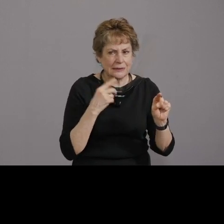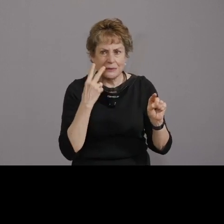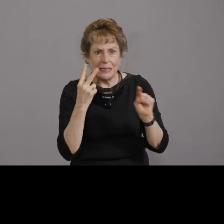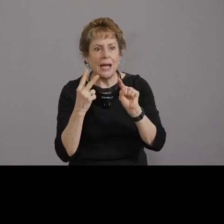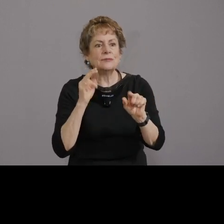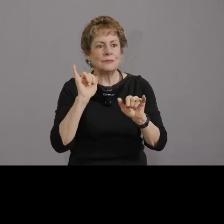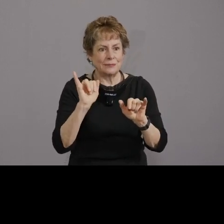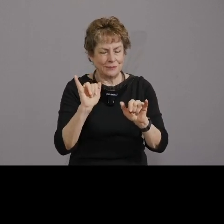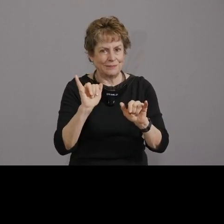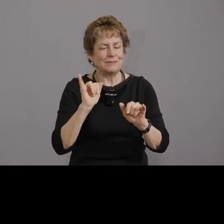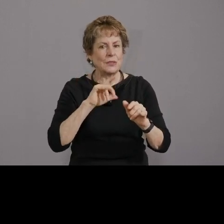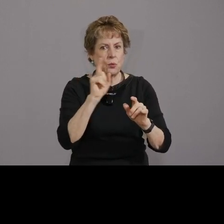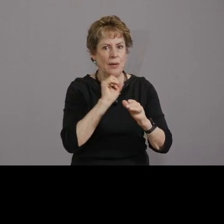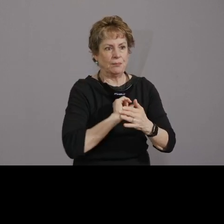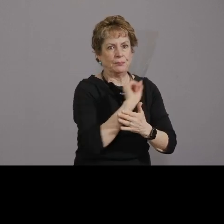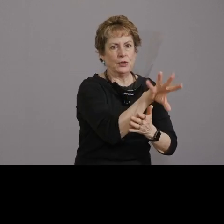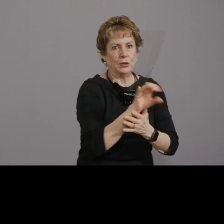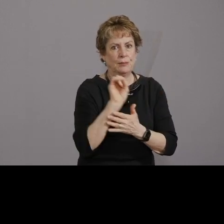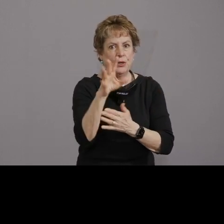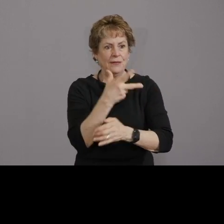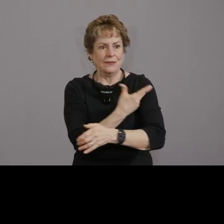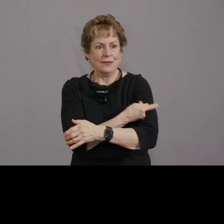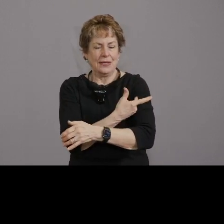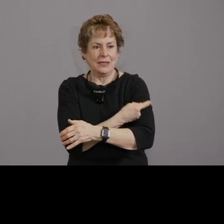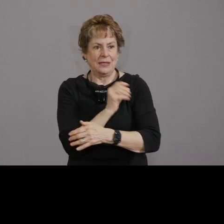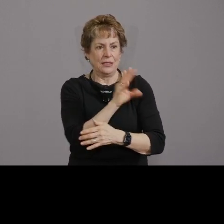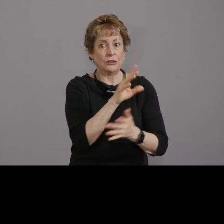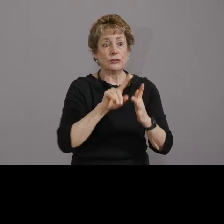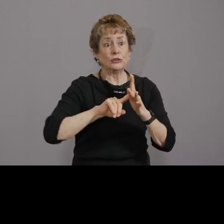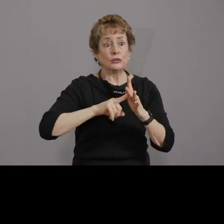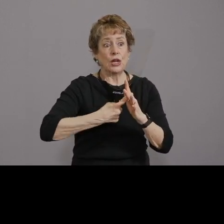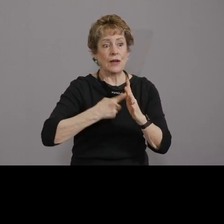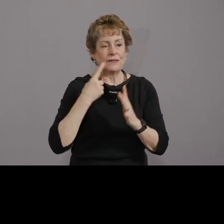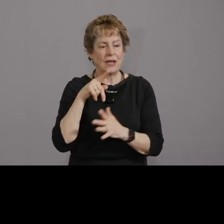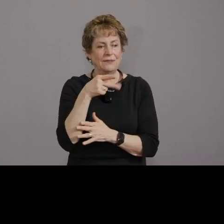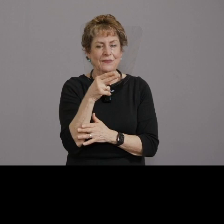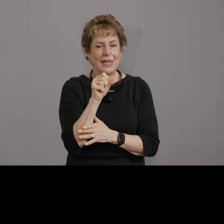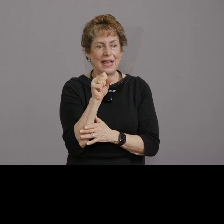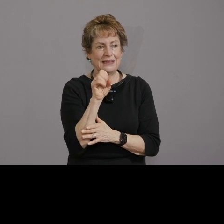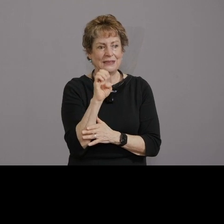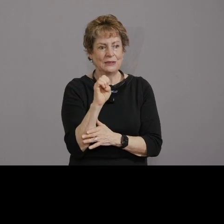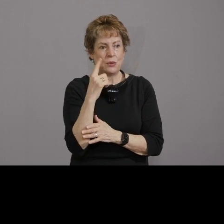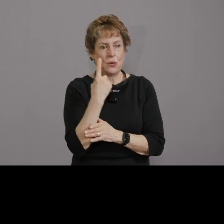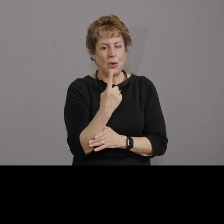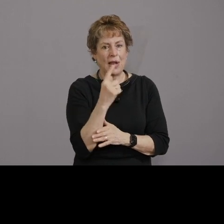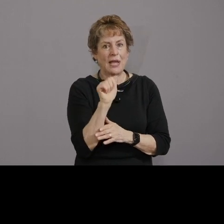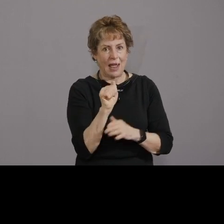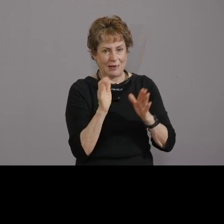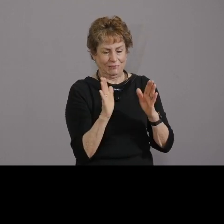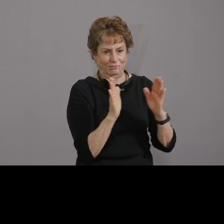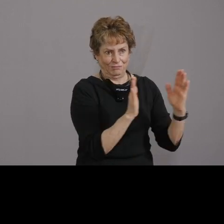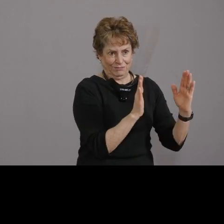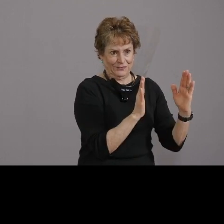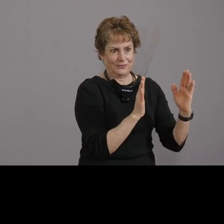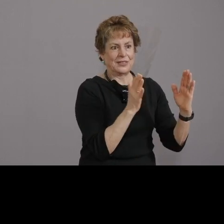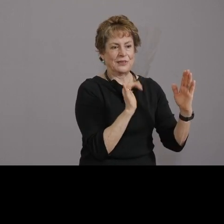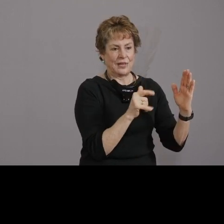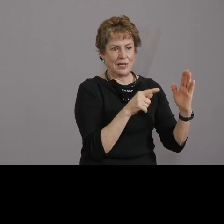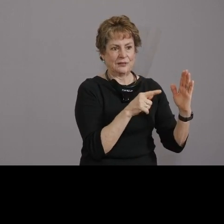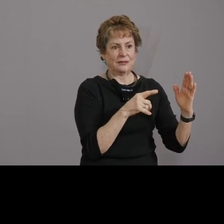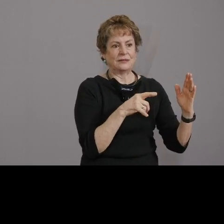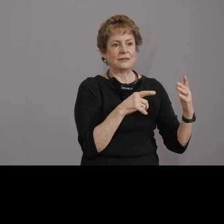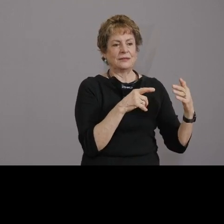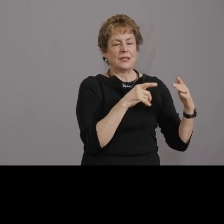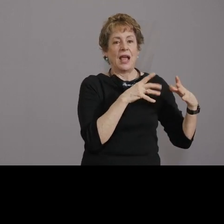When vaccination began for phase 1A, you can see some of those holidays that have played a role in increasing the spread, as well as when our